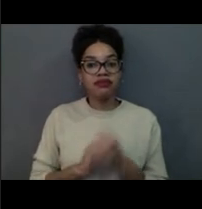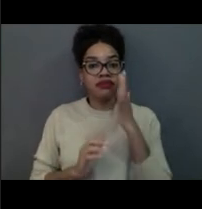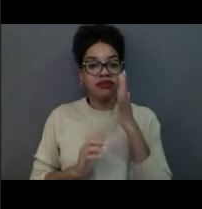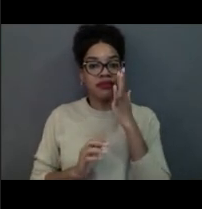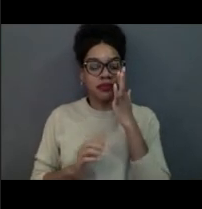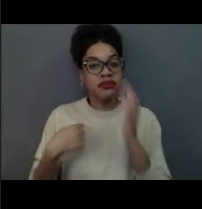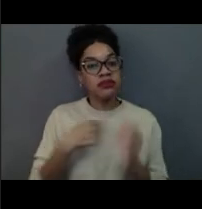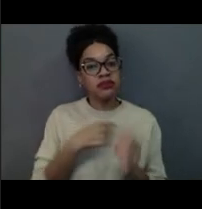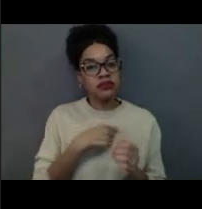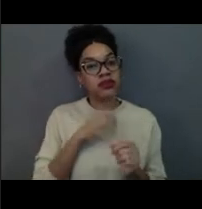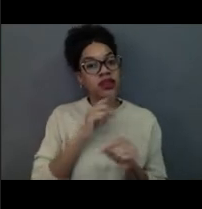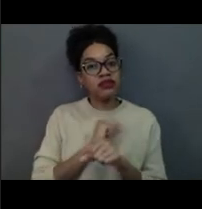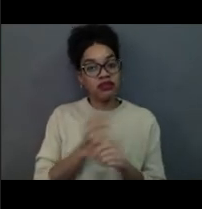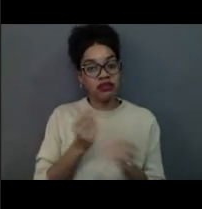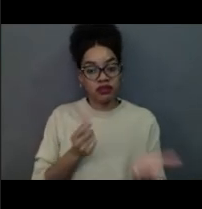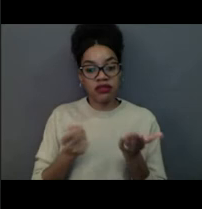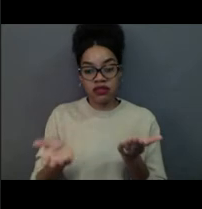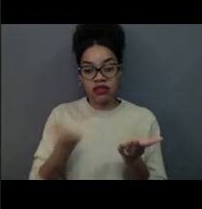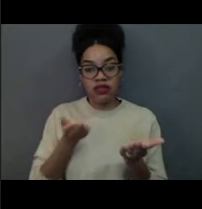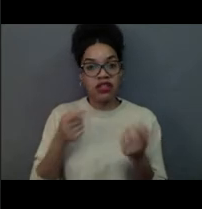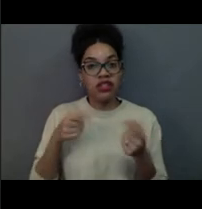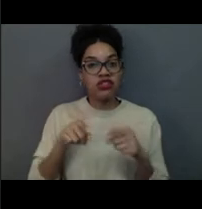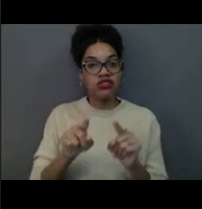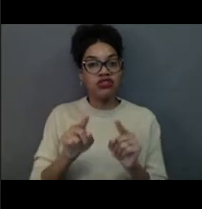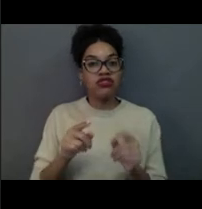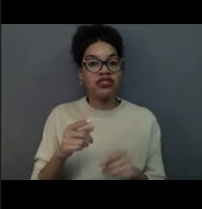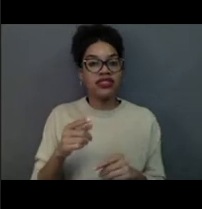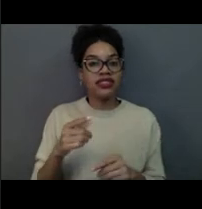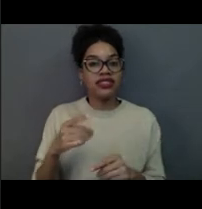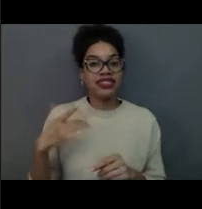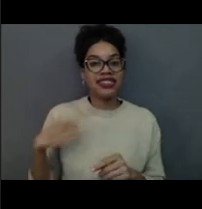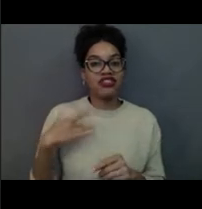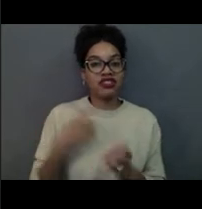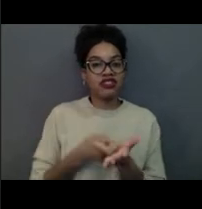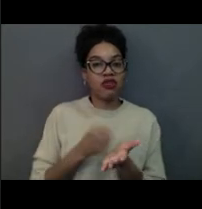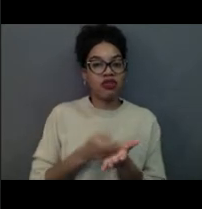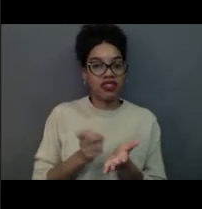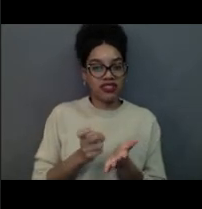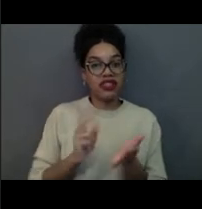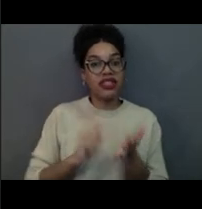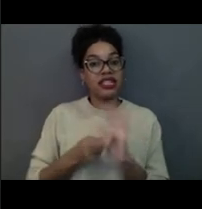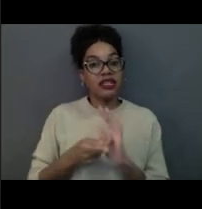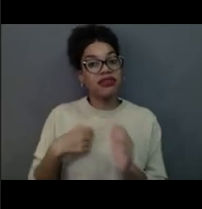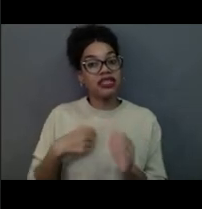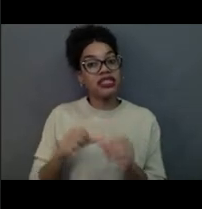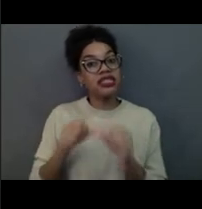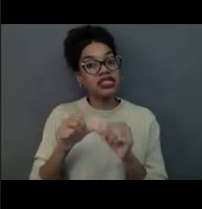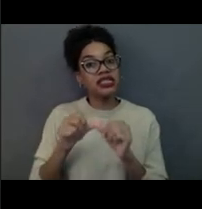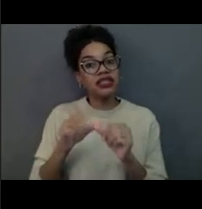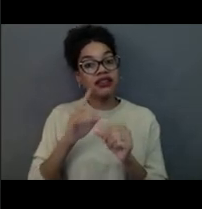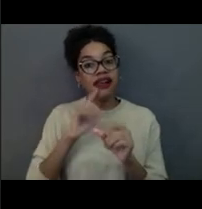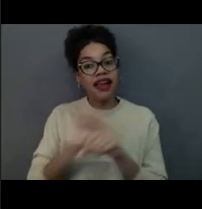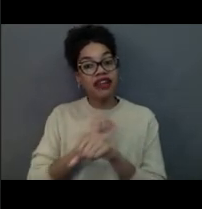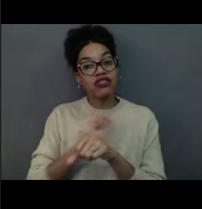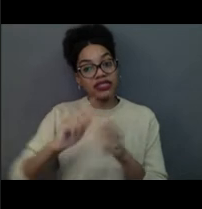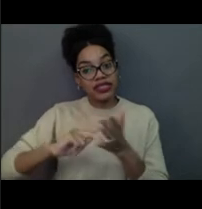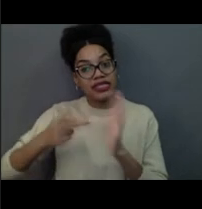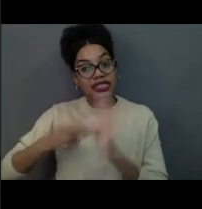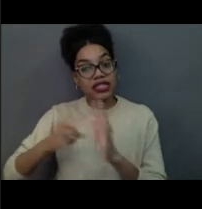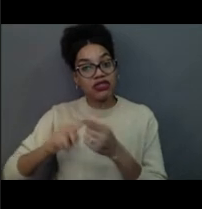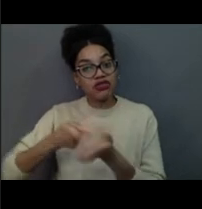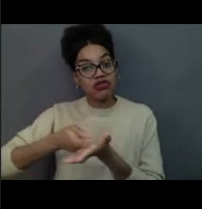of fish during what we call a sensory spoilage run. So we intentionally spoil fish at certain levels so